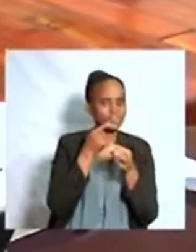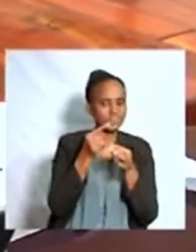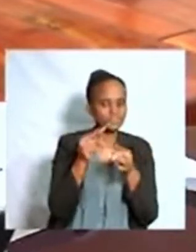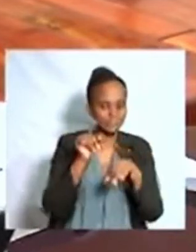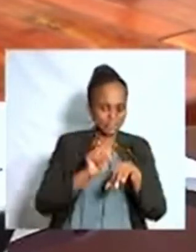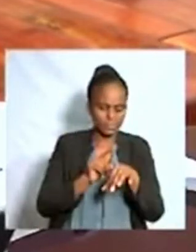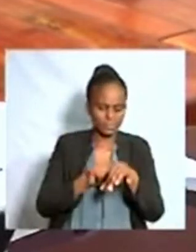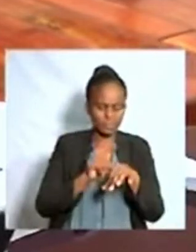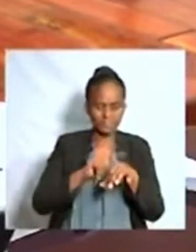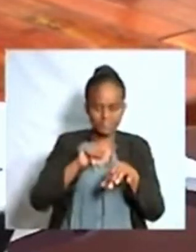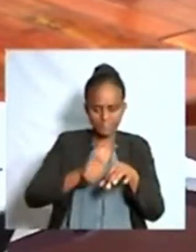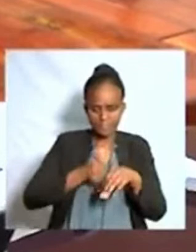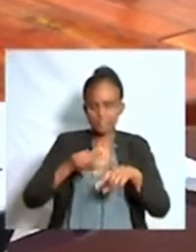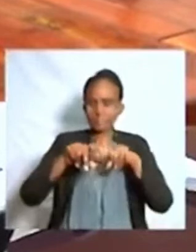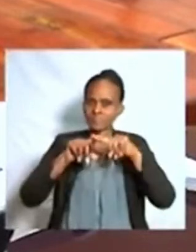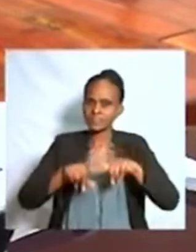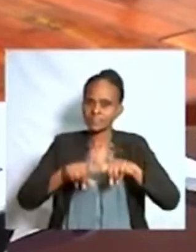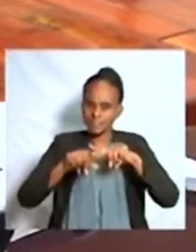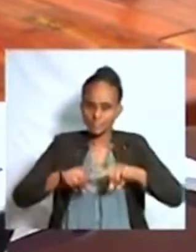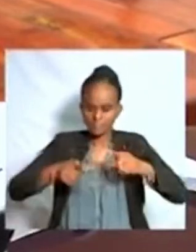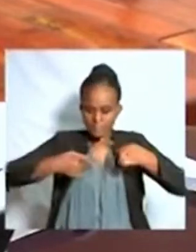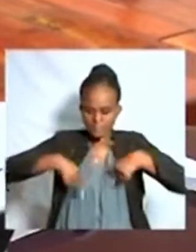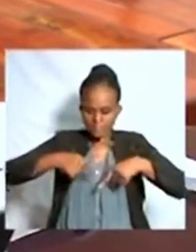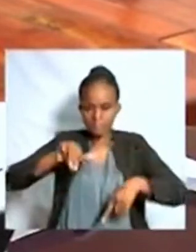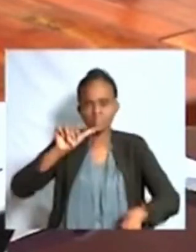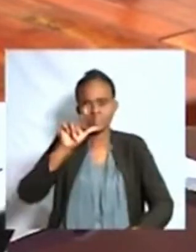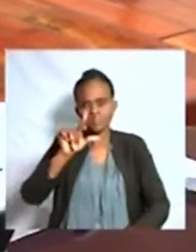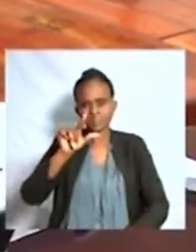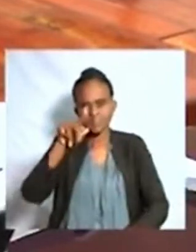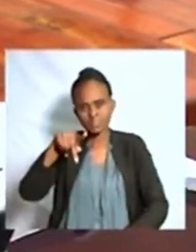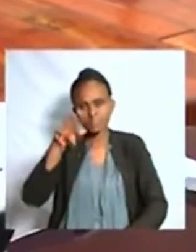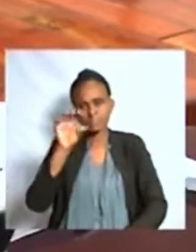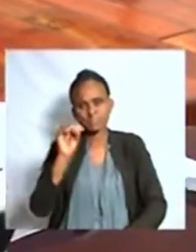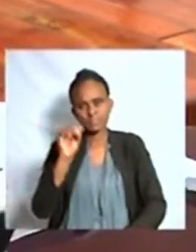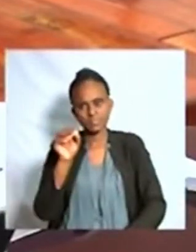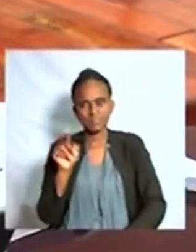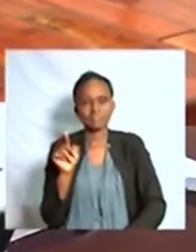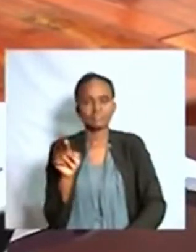the time, relied on a local purchase order. And